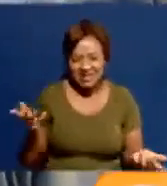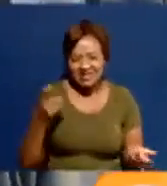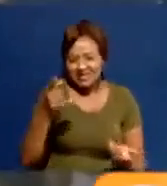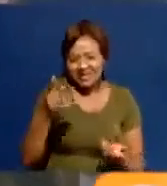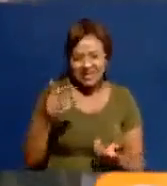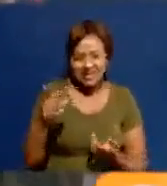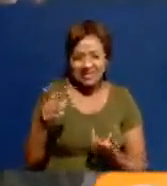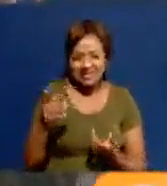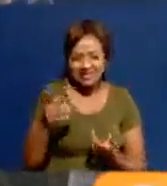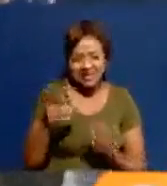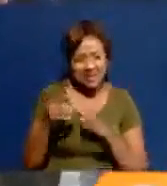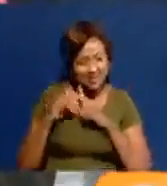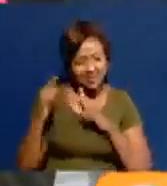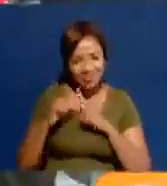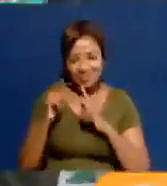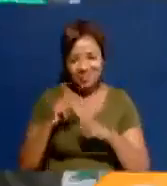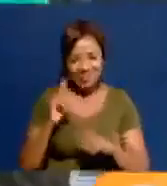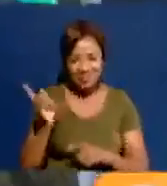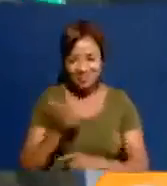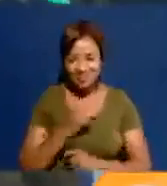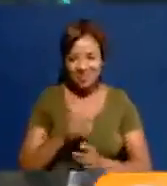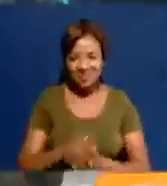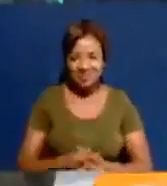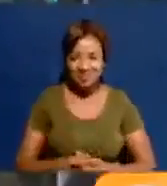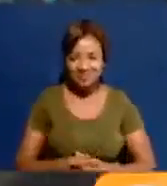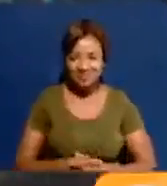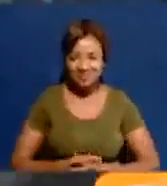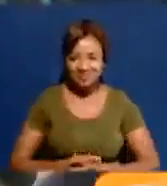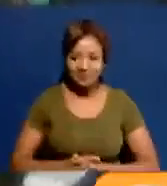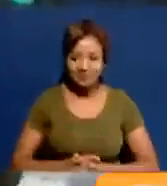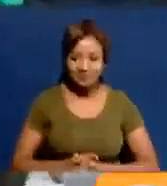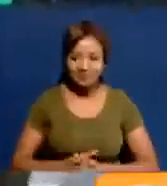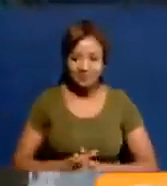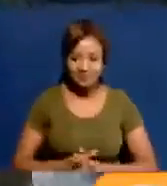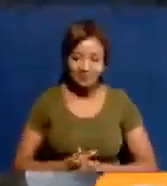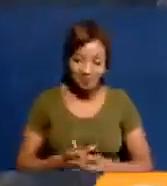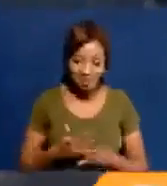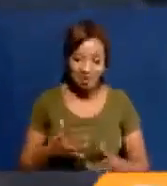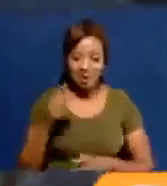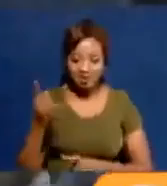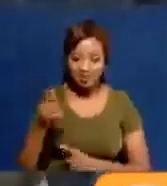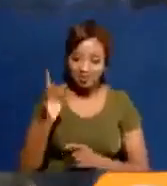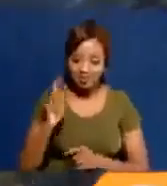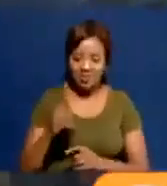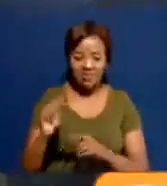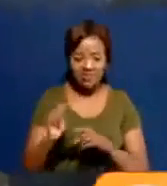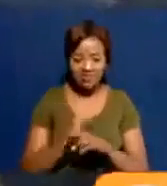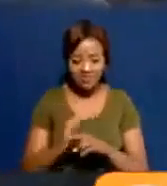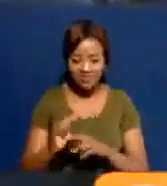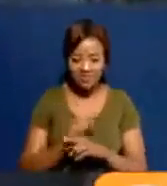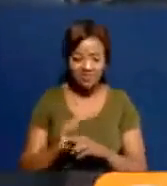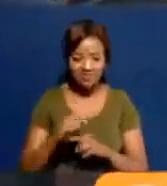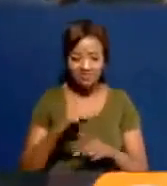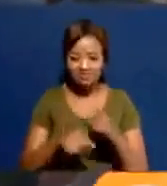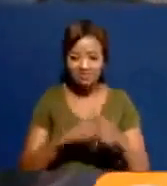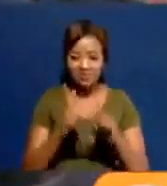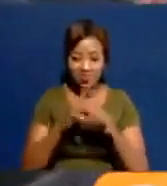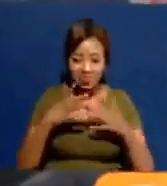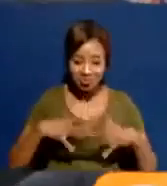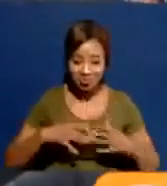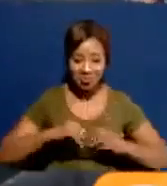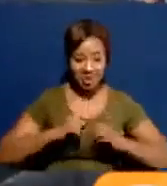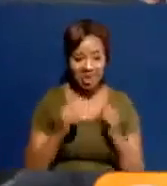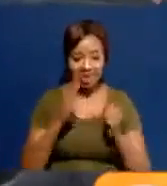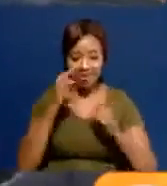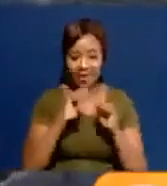these are sounds of the soil. At the end of the match, the queues at the train stations for the ride back to Manchester are long, with fans happy that